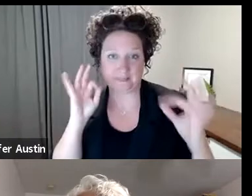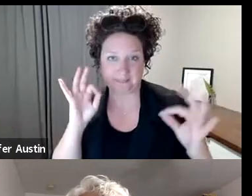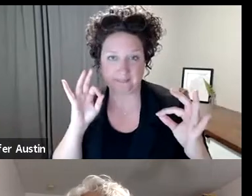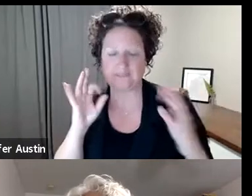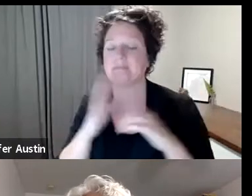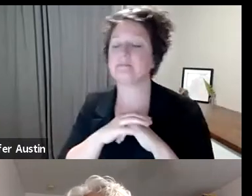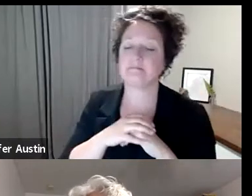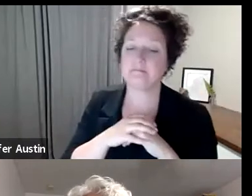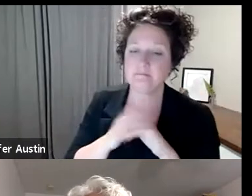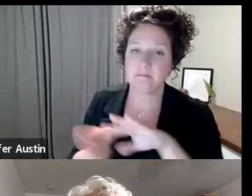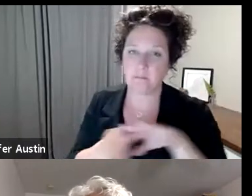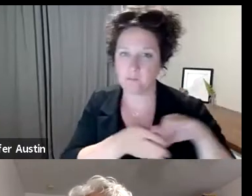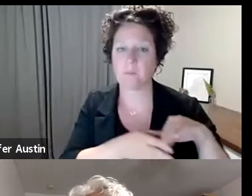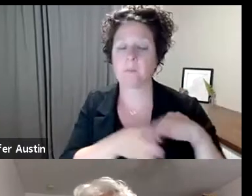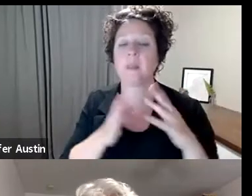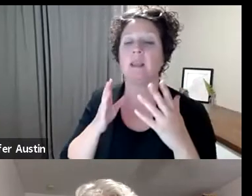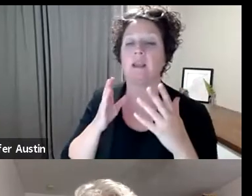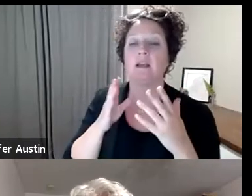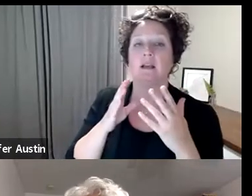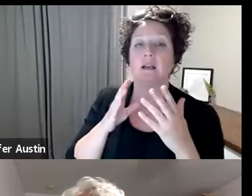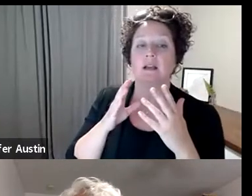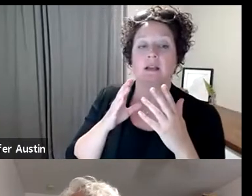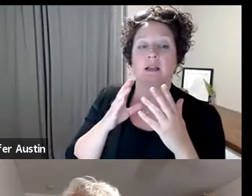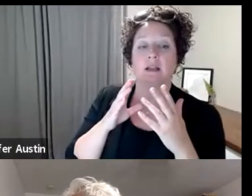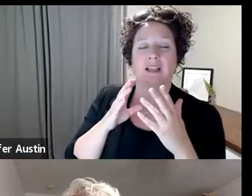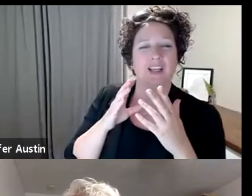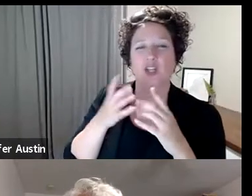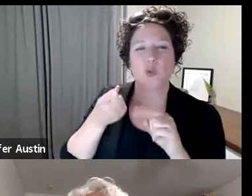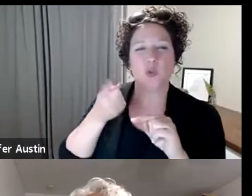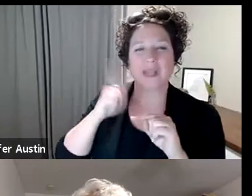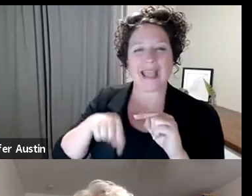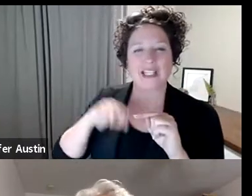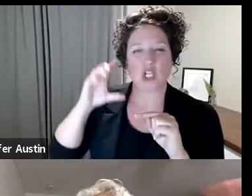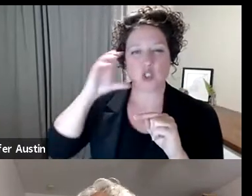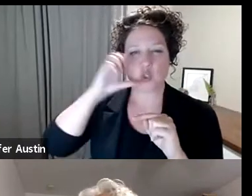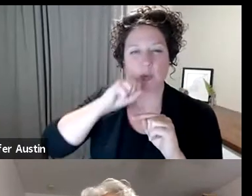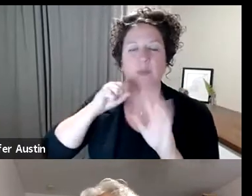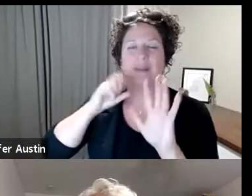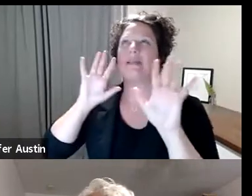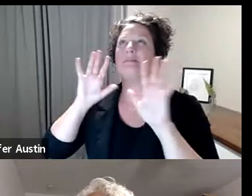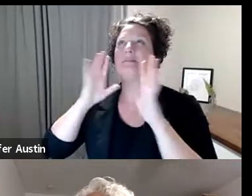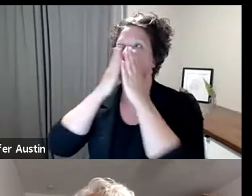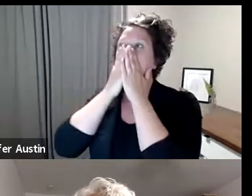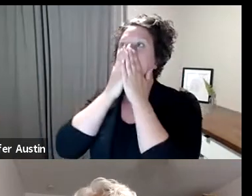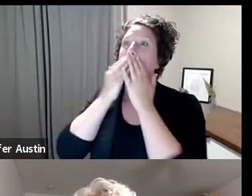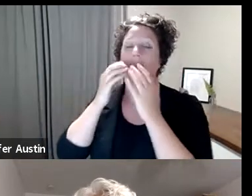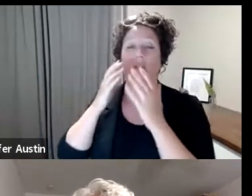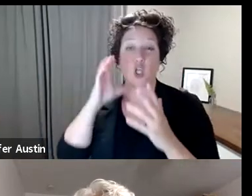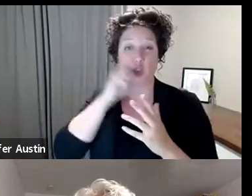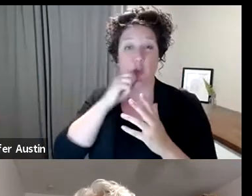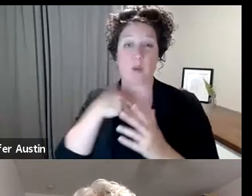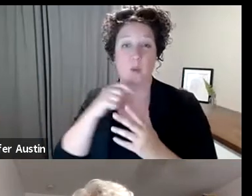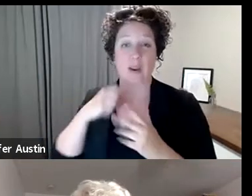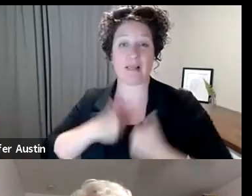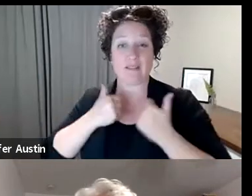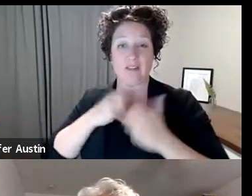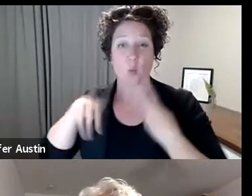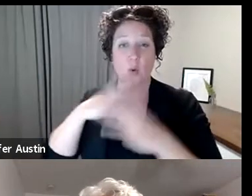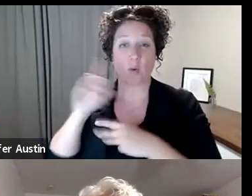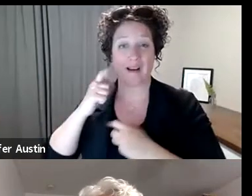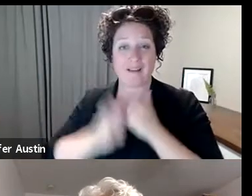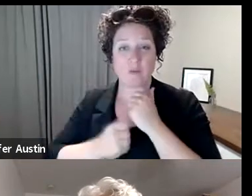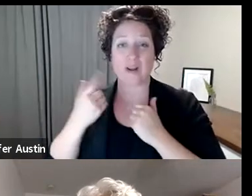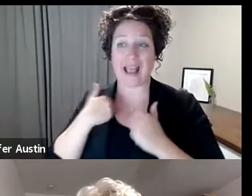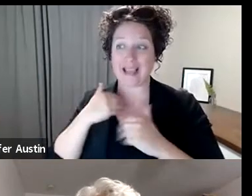But having said that, again, to reiterate what I said before, you can't assume, like, let's assume we're living in a world where everybody has access to technology